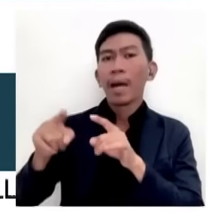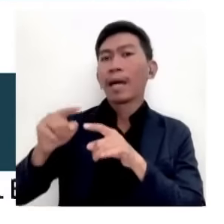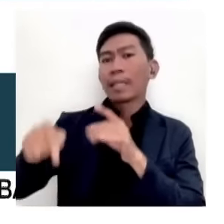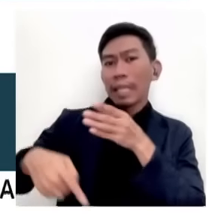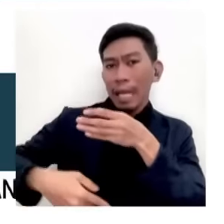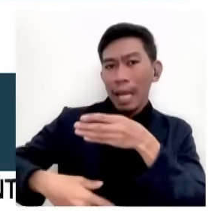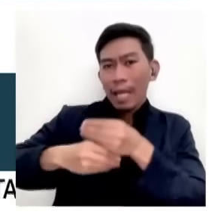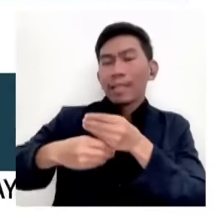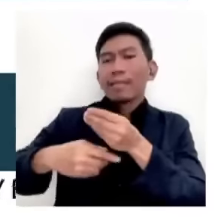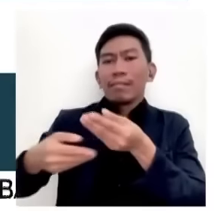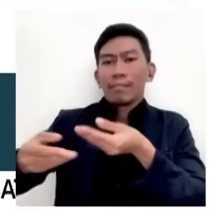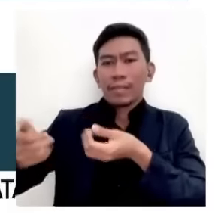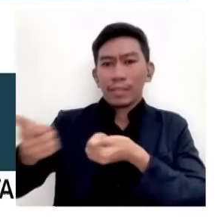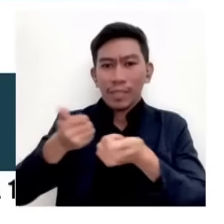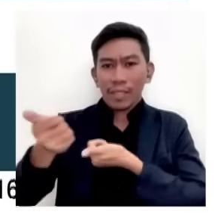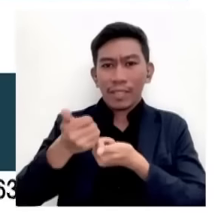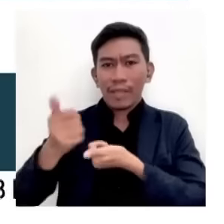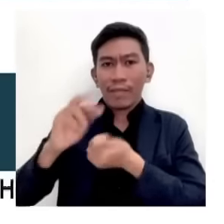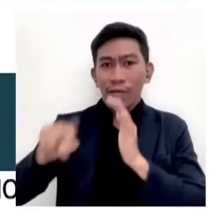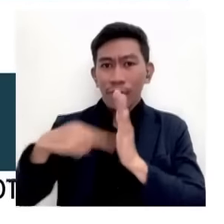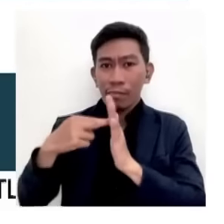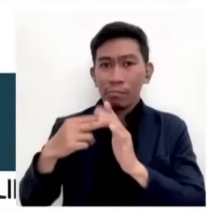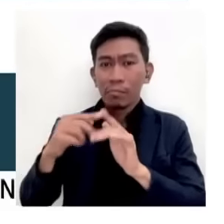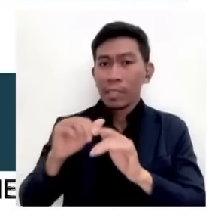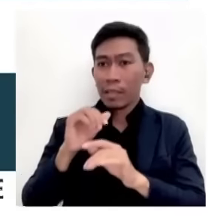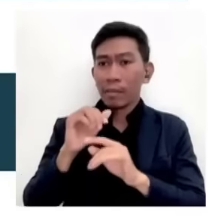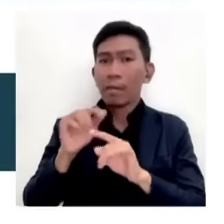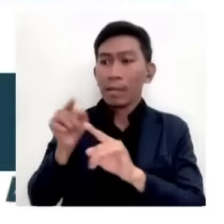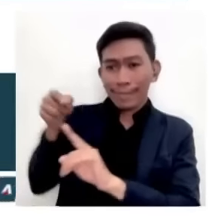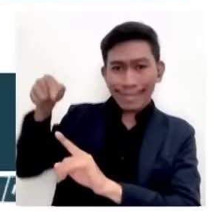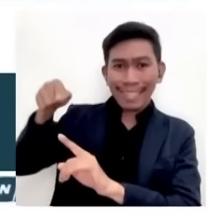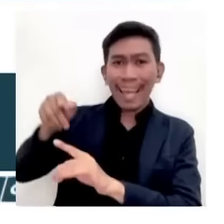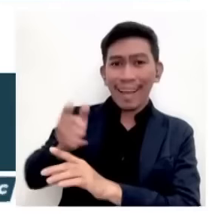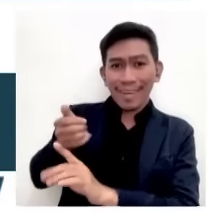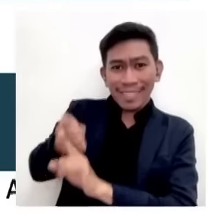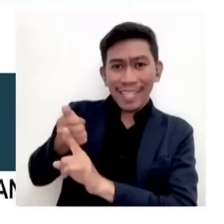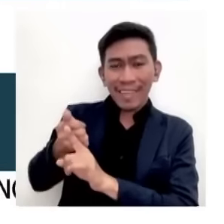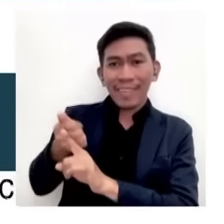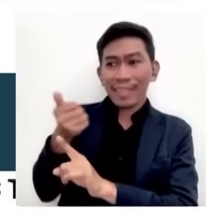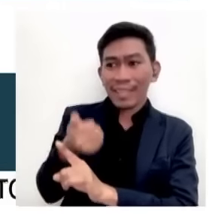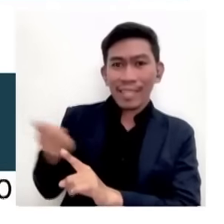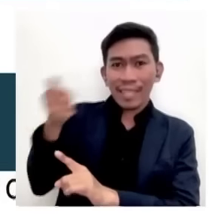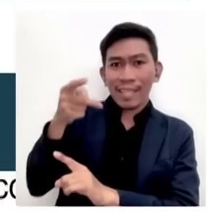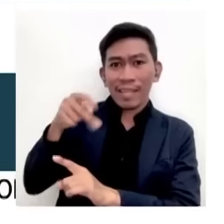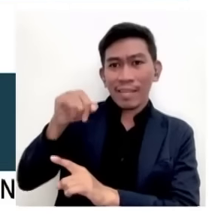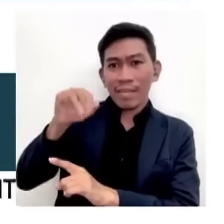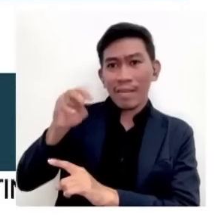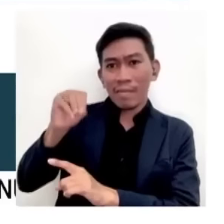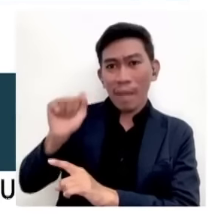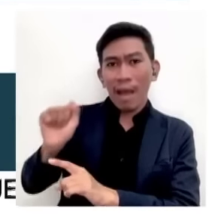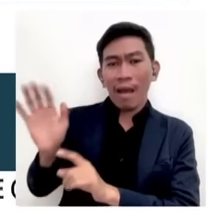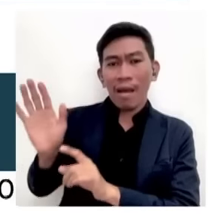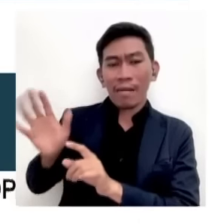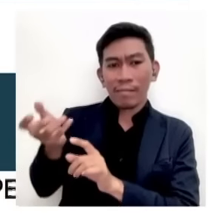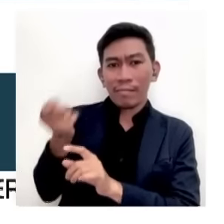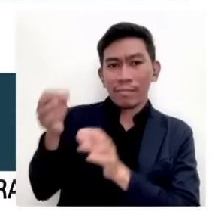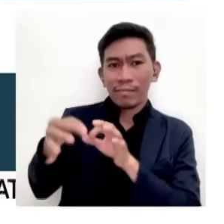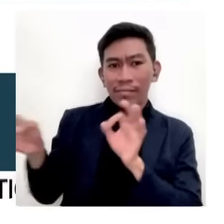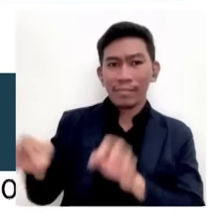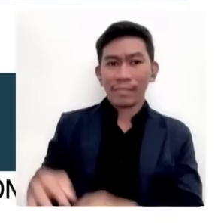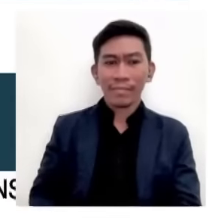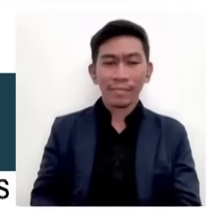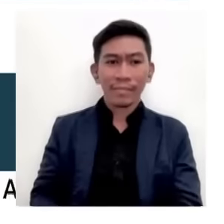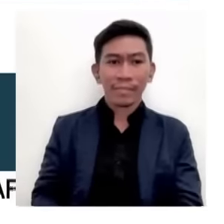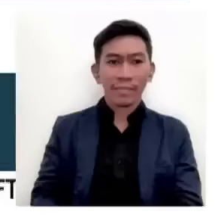also. So it did not come from anybody, but from the convener of PIRMA himself. Now,